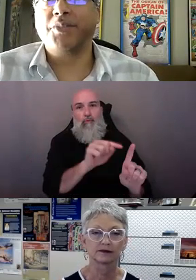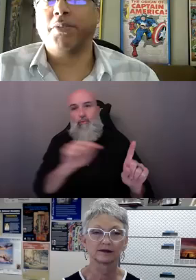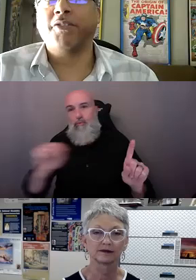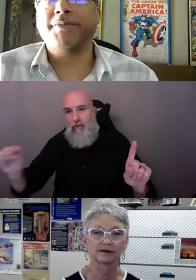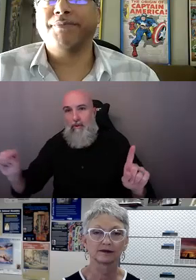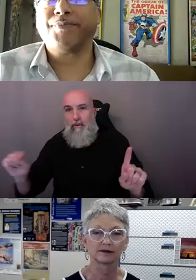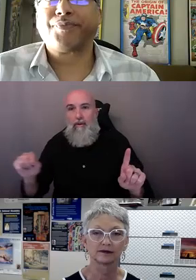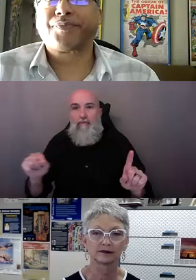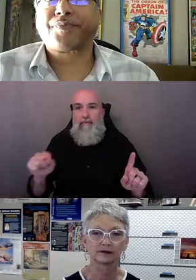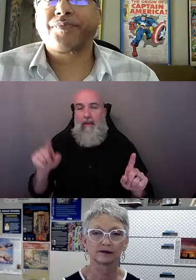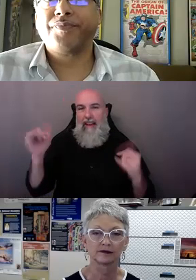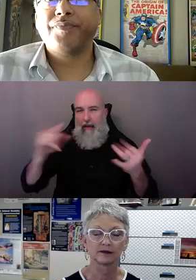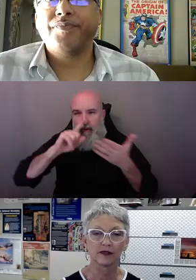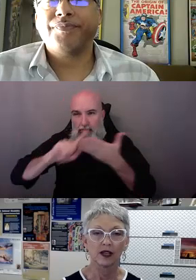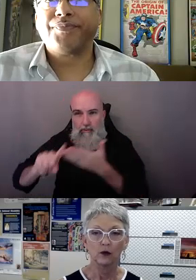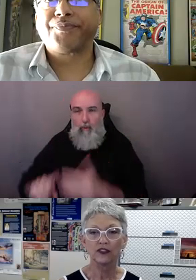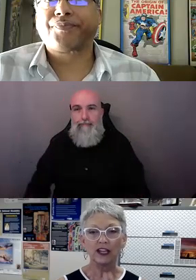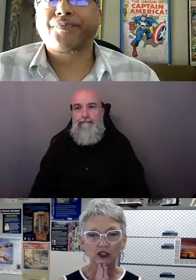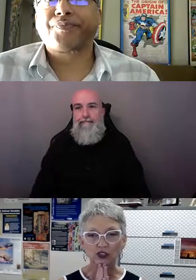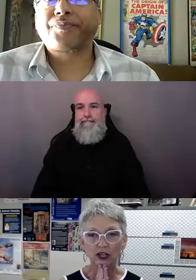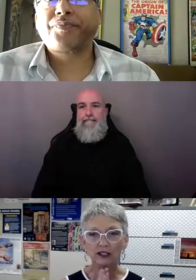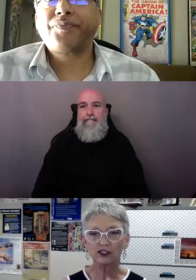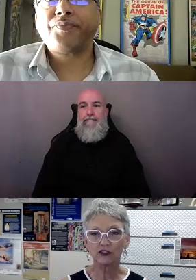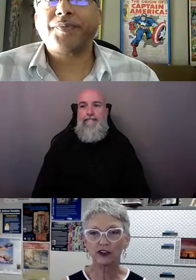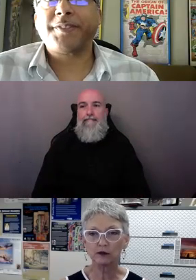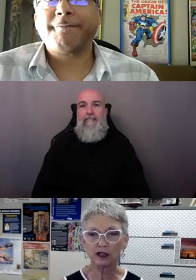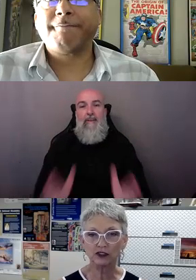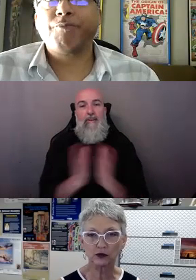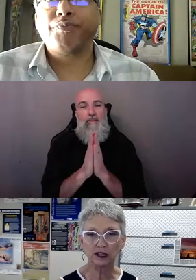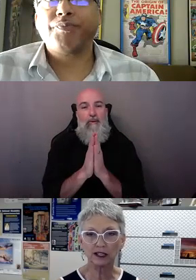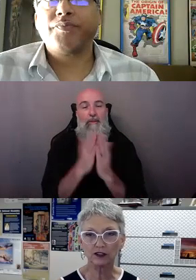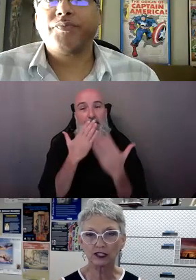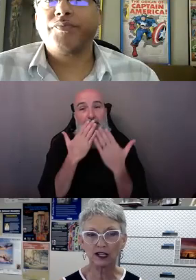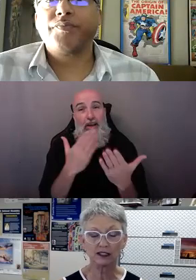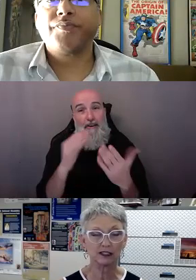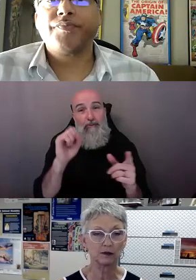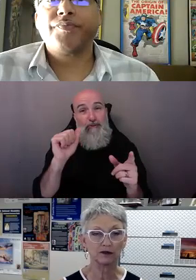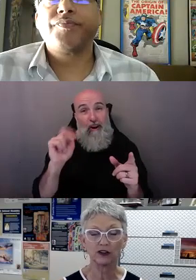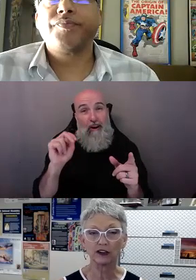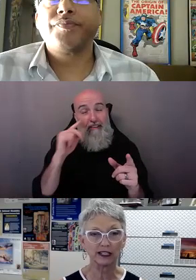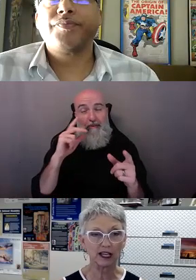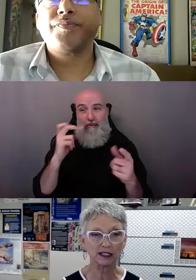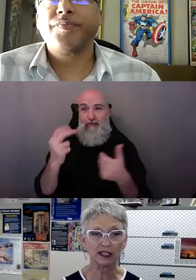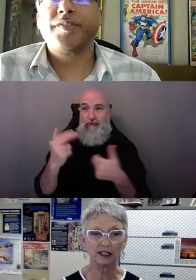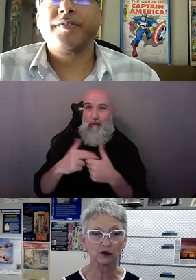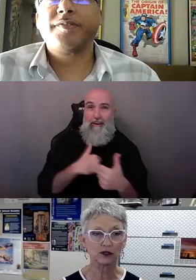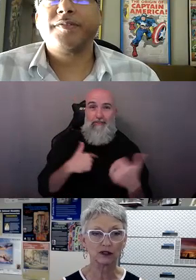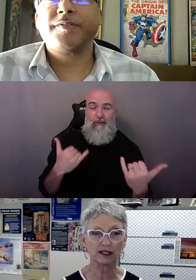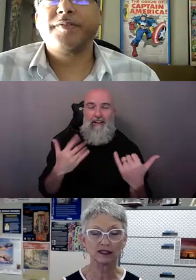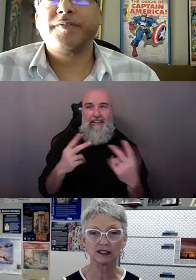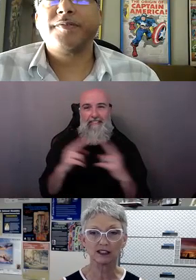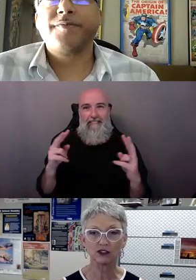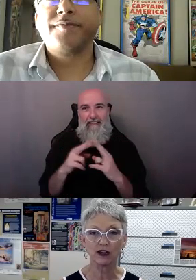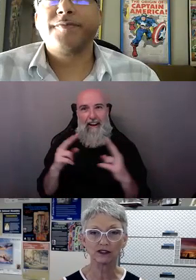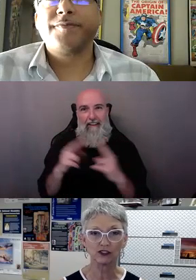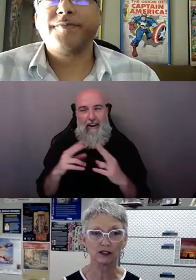they're exploring. Well, thank you, Sean, so very much for being here today. This has been very enlightening, and we're so glad